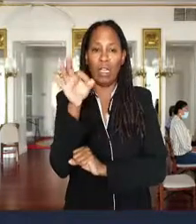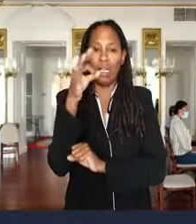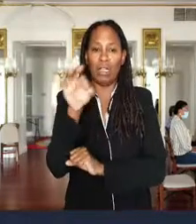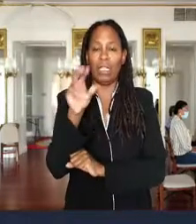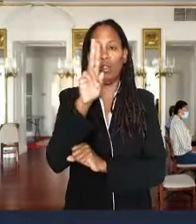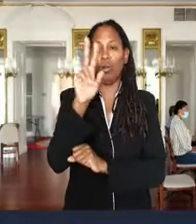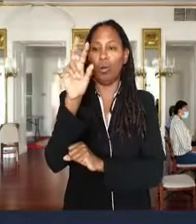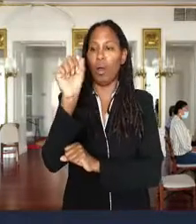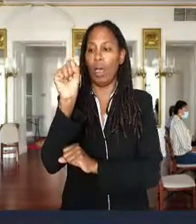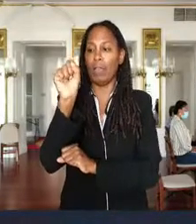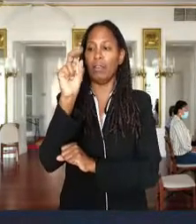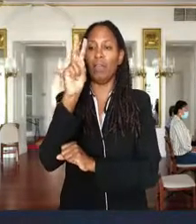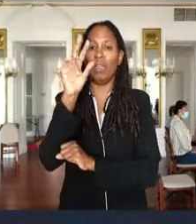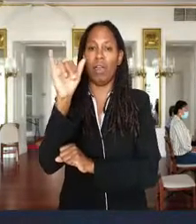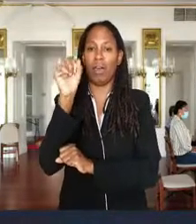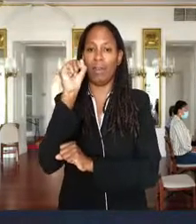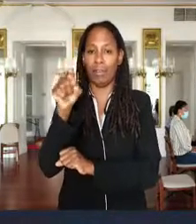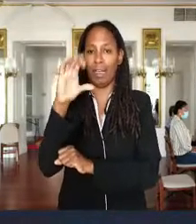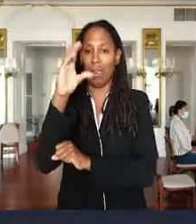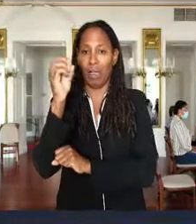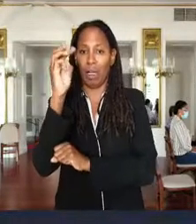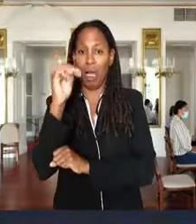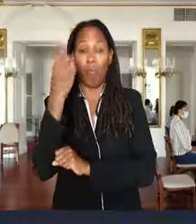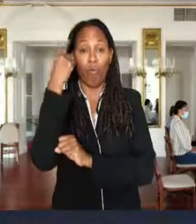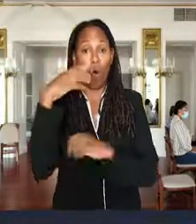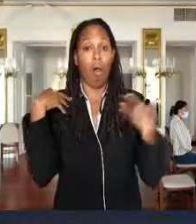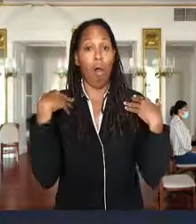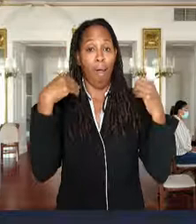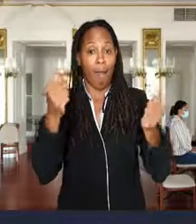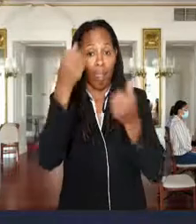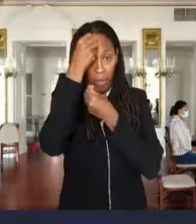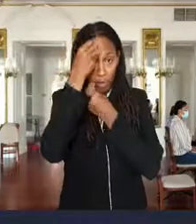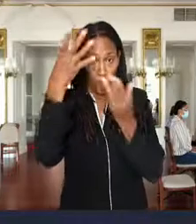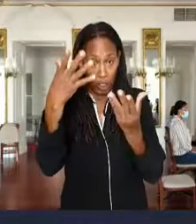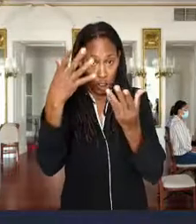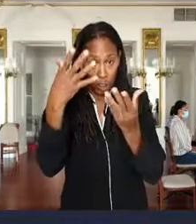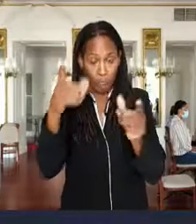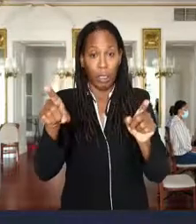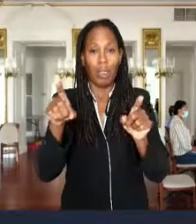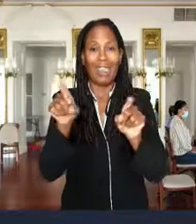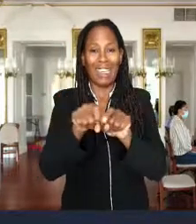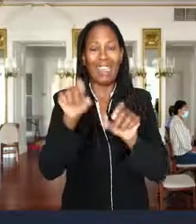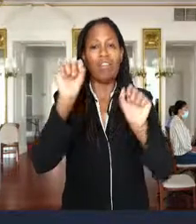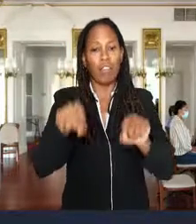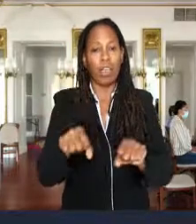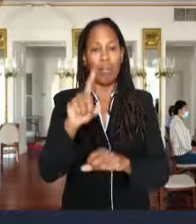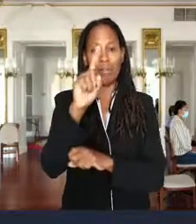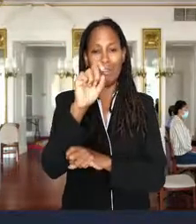www.covid19usvi.com. And for COVID-19 health information, also text